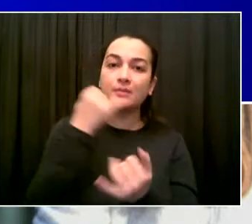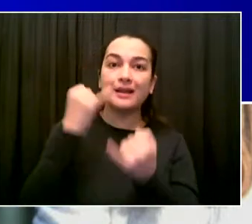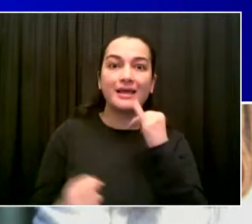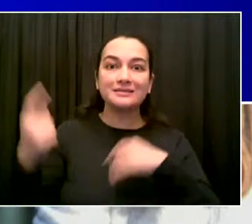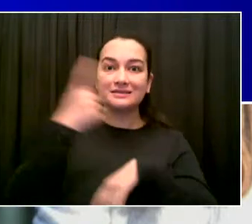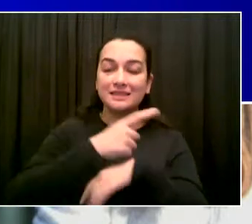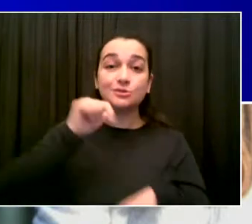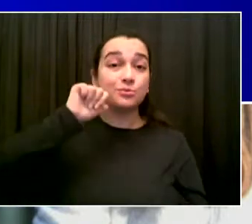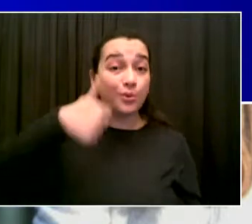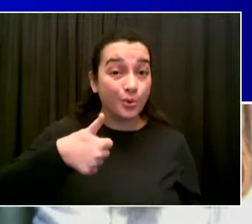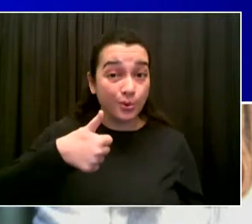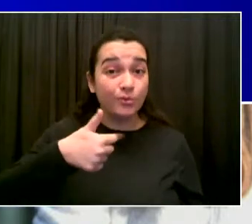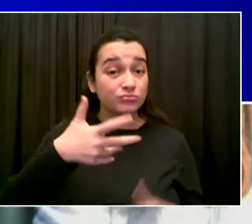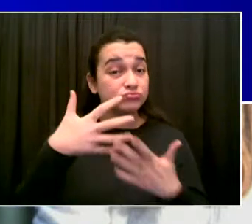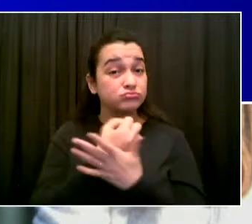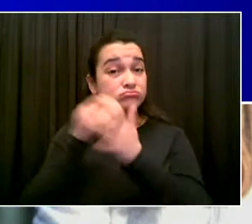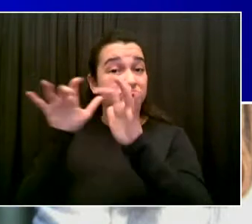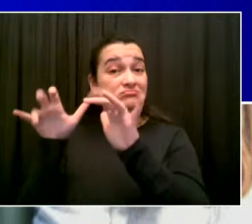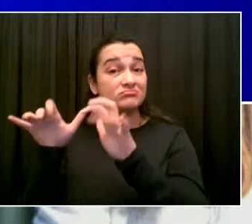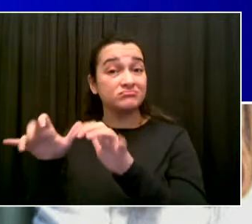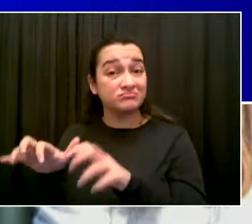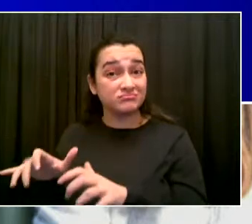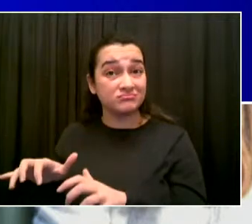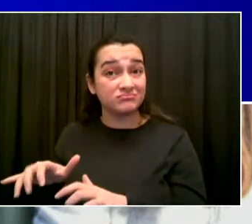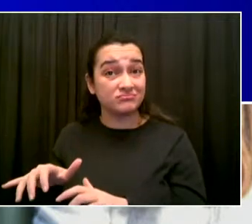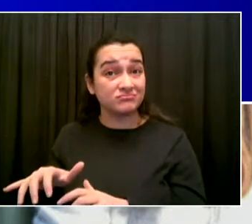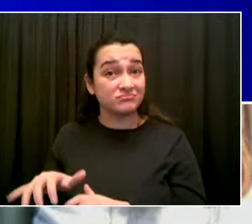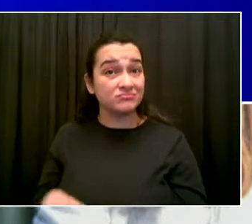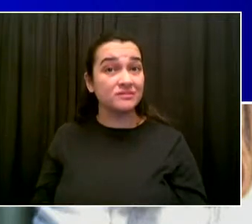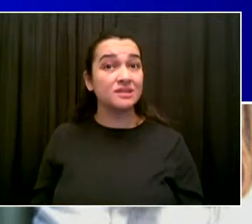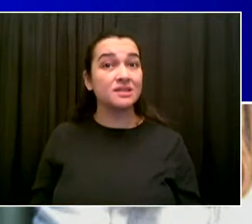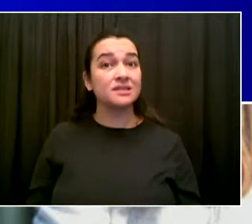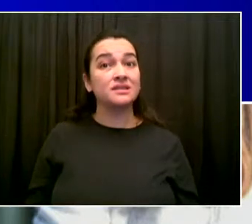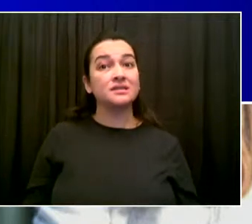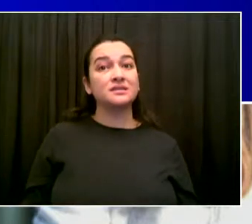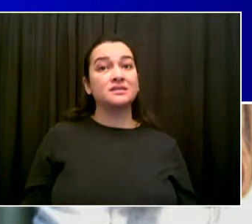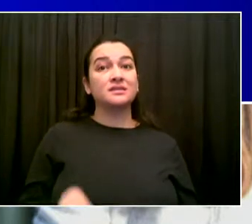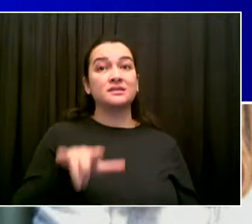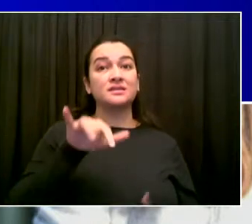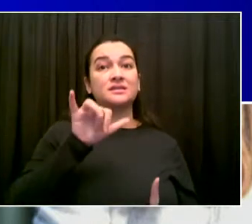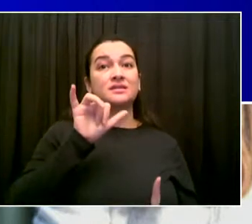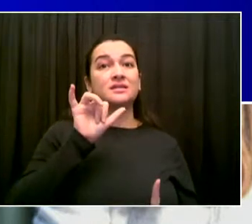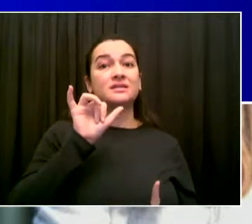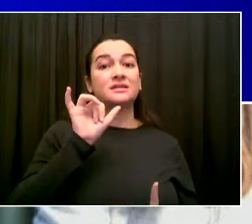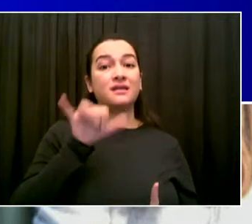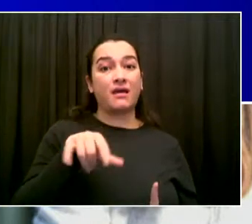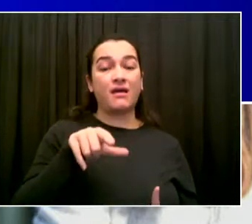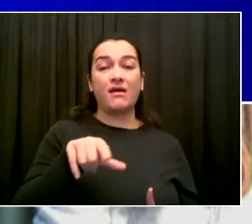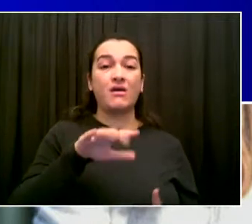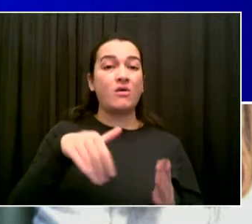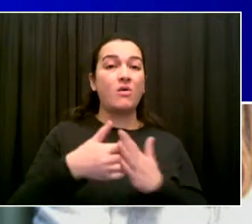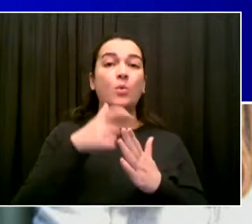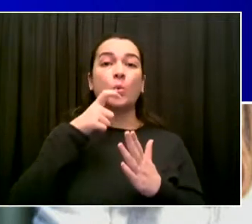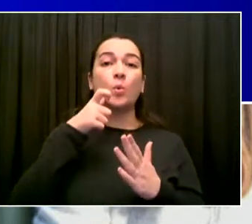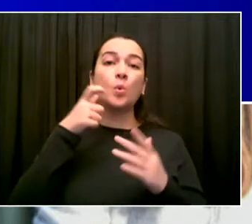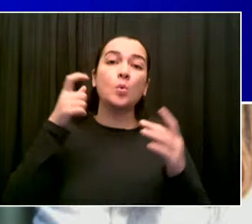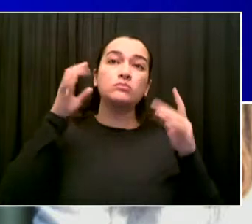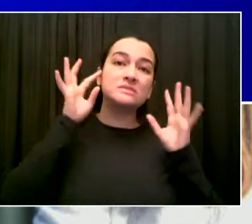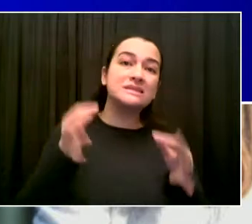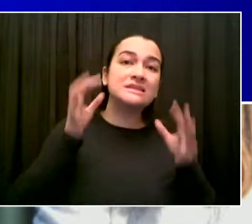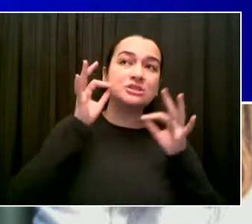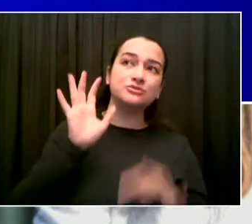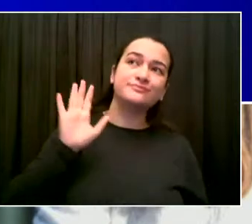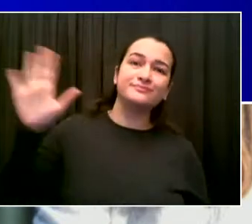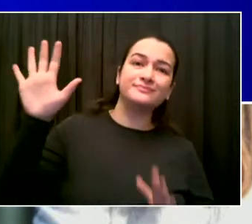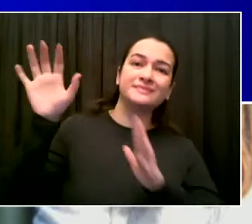on middle and high school going forward. But the bottom line here is if you want your kids back in in-person learning,